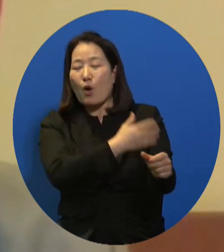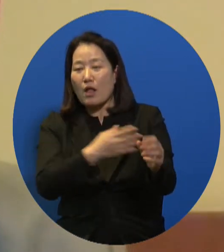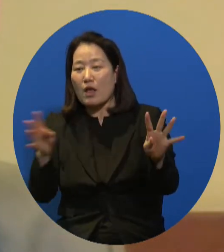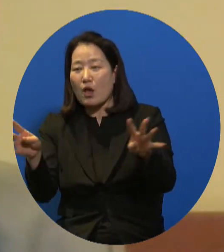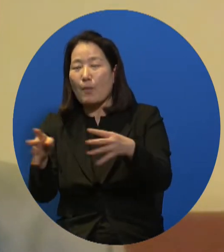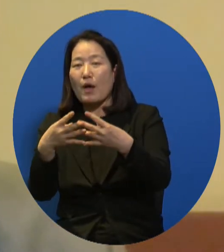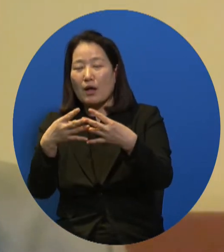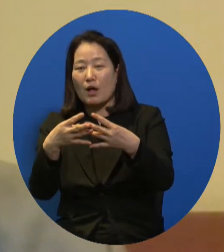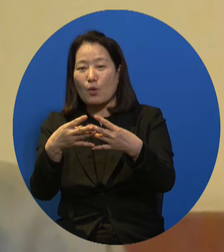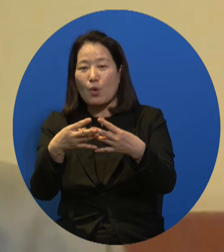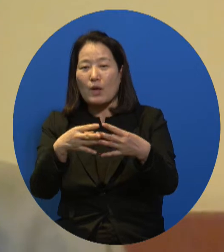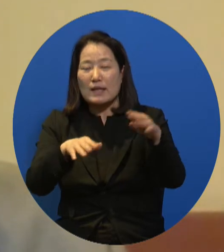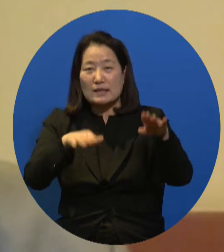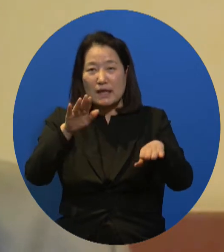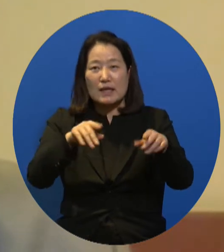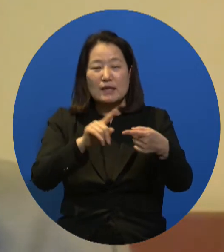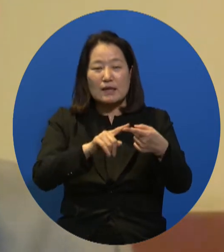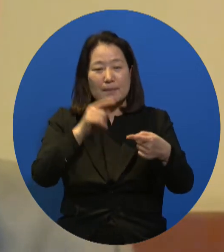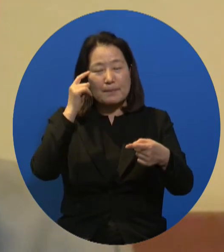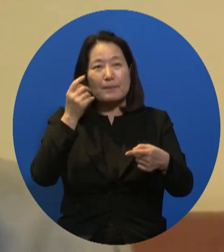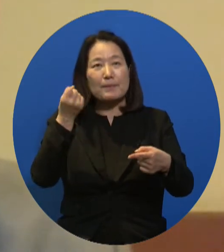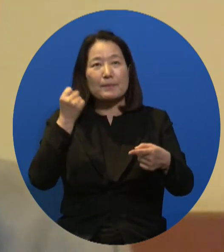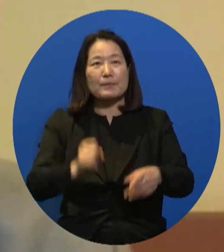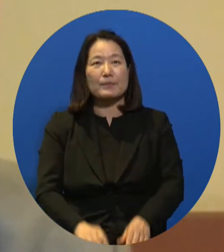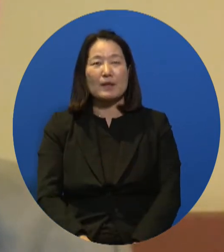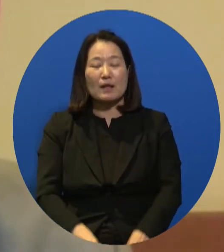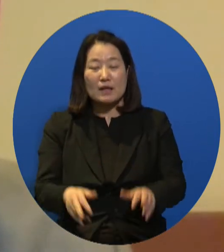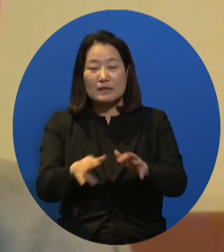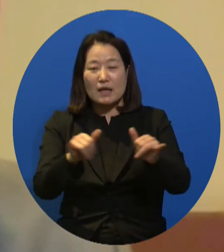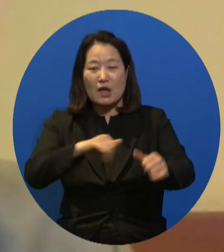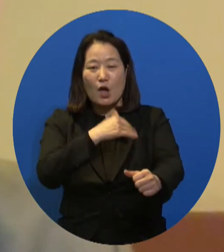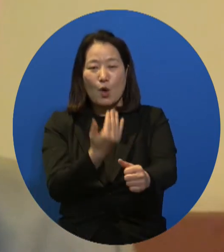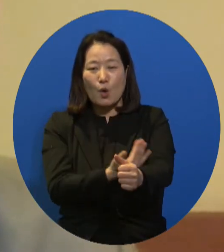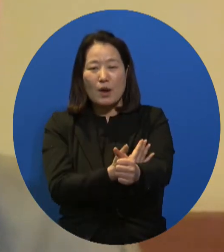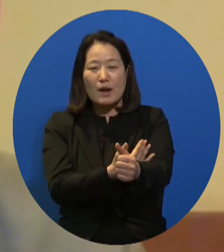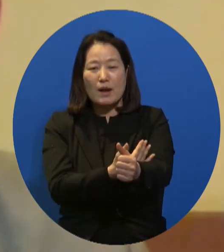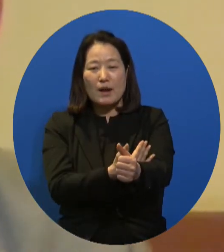directly to the committee sitting here in Geneva.